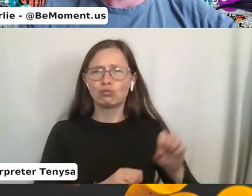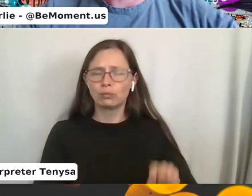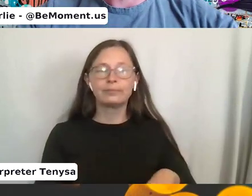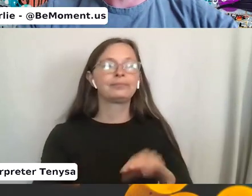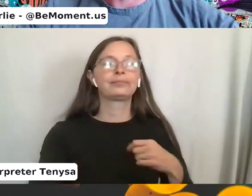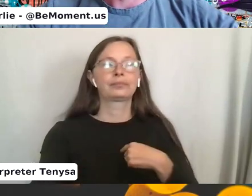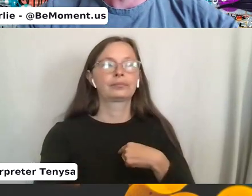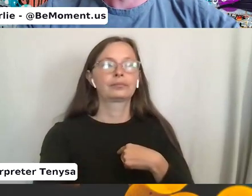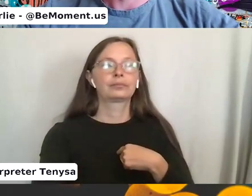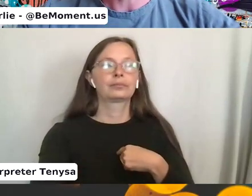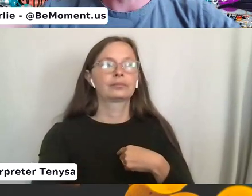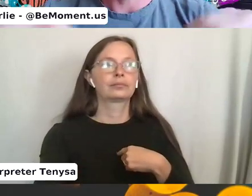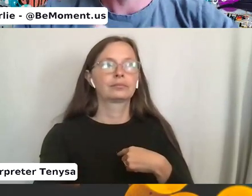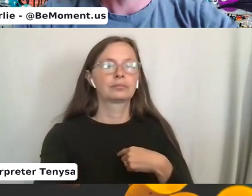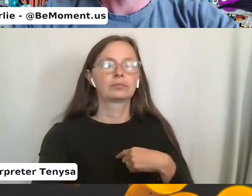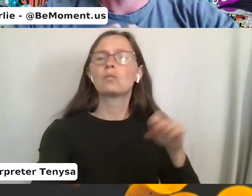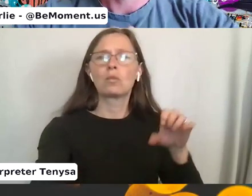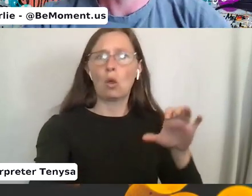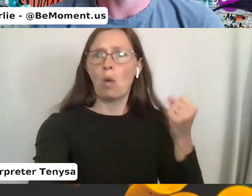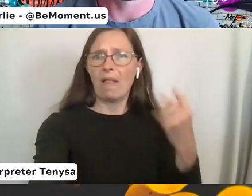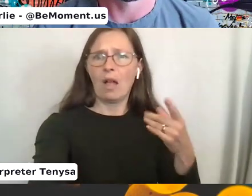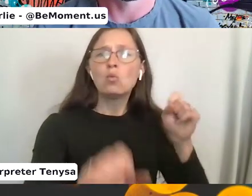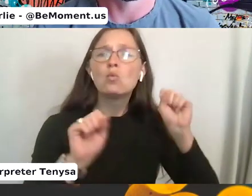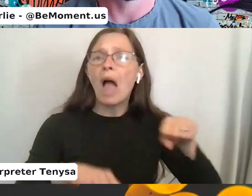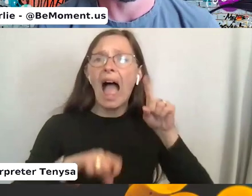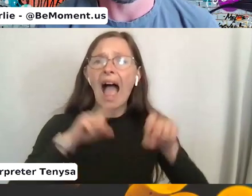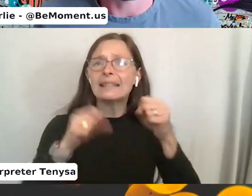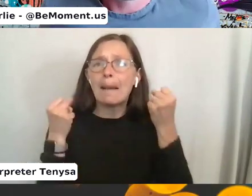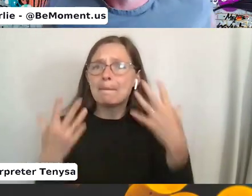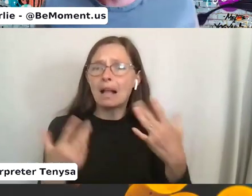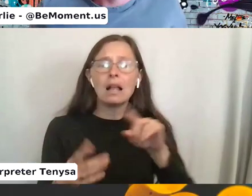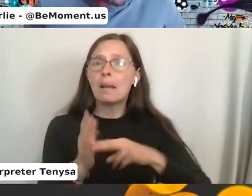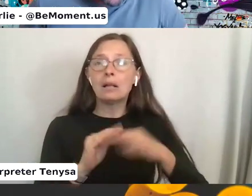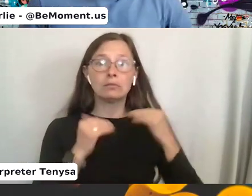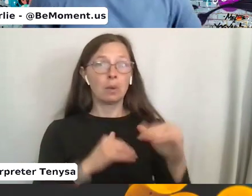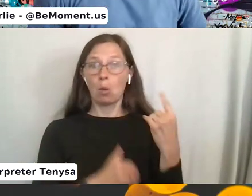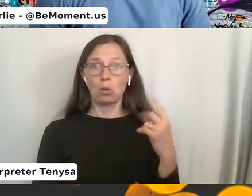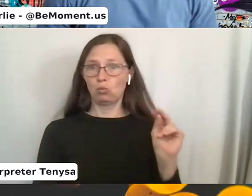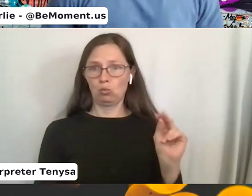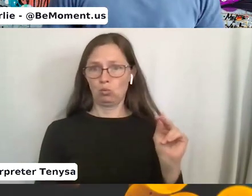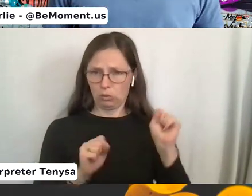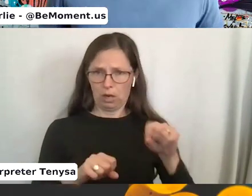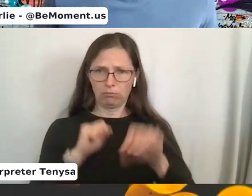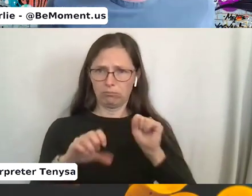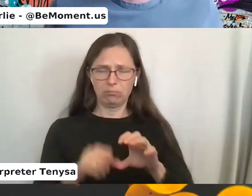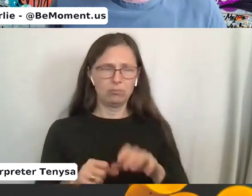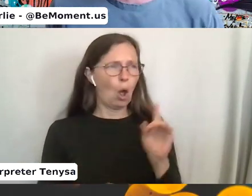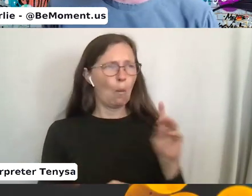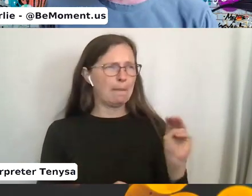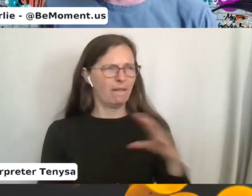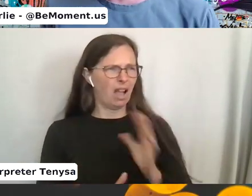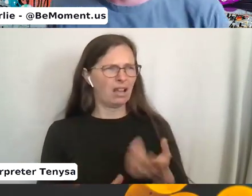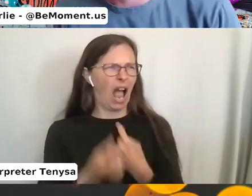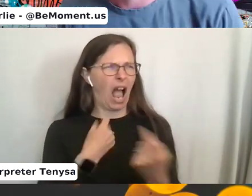I'm gonna you can do a lot of them. You can do many. You are not confined to only one yes no question. Yeah. Ask